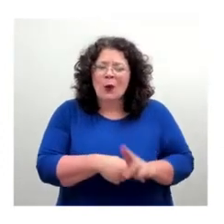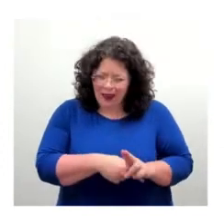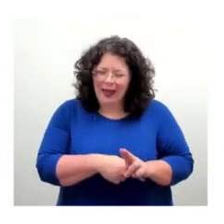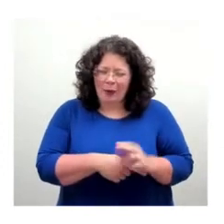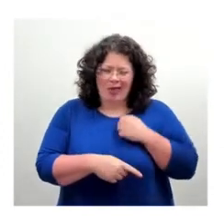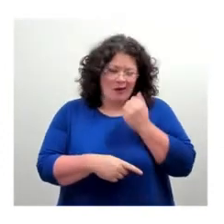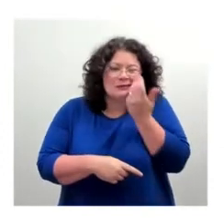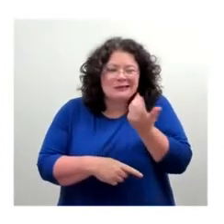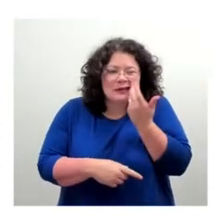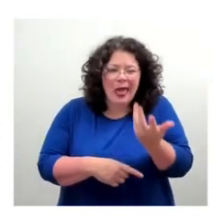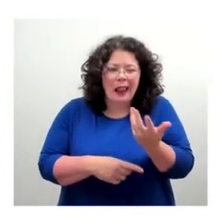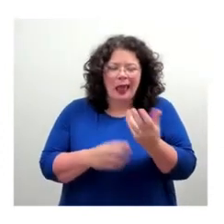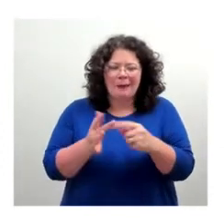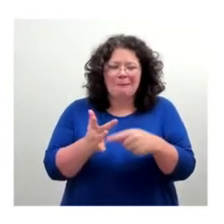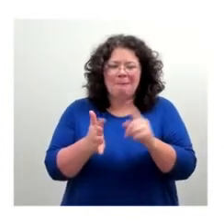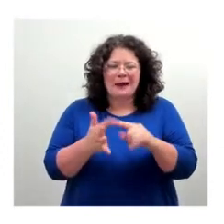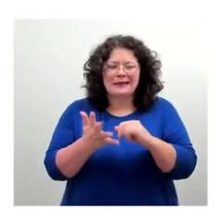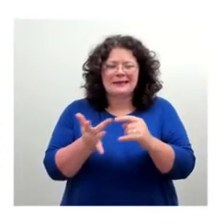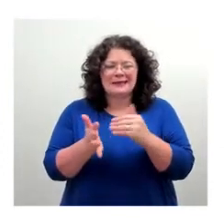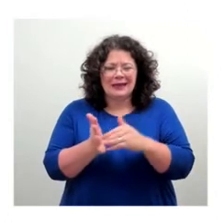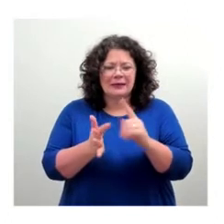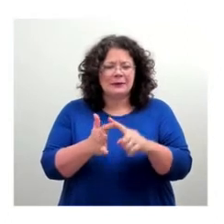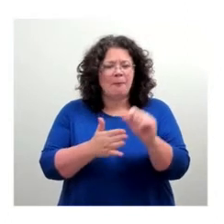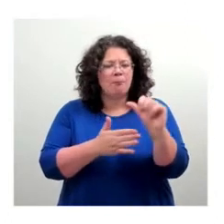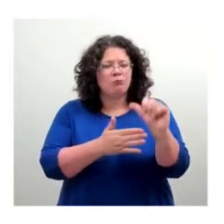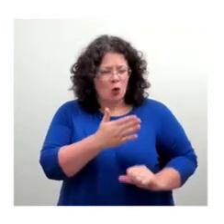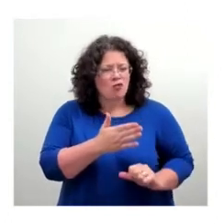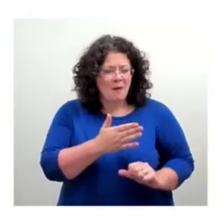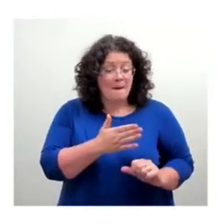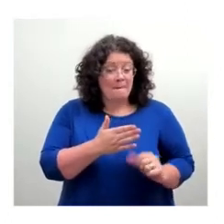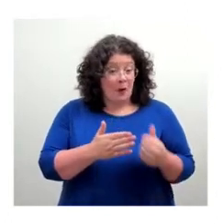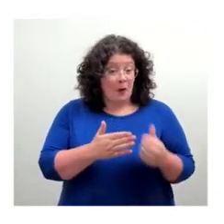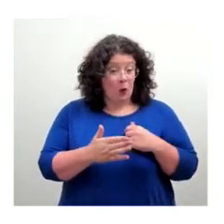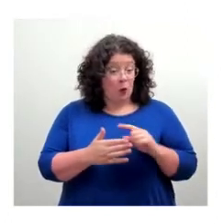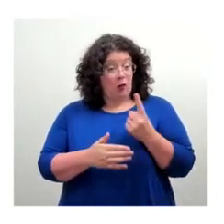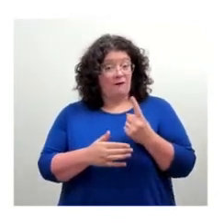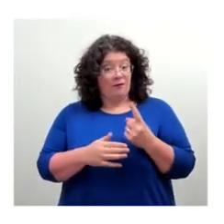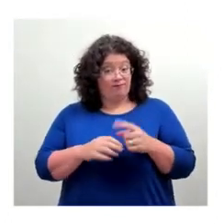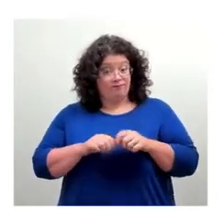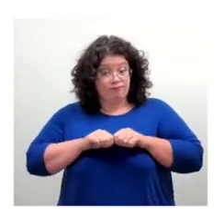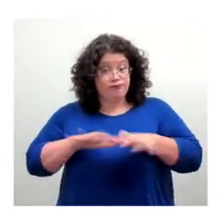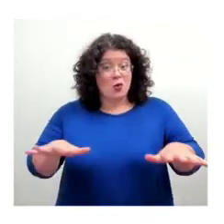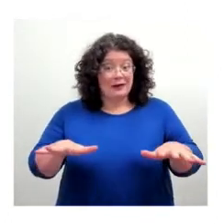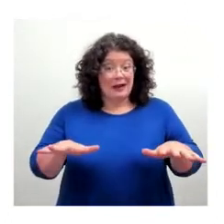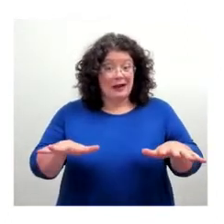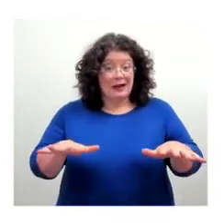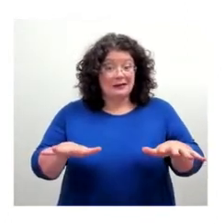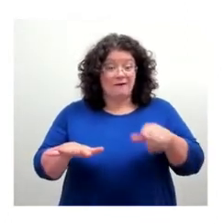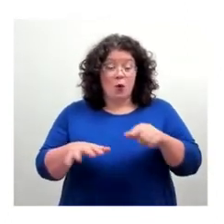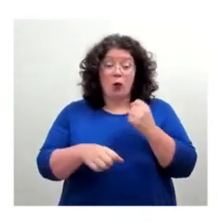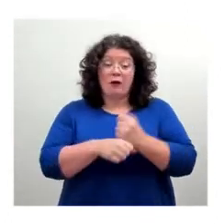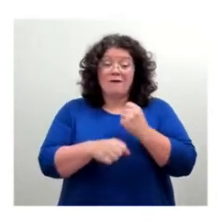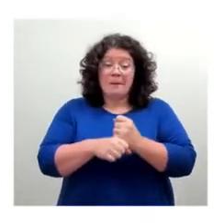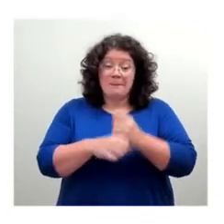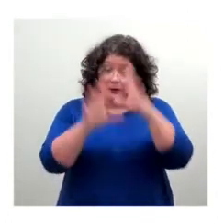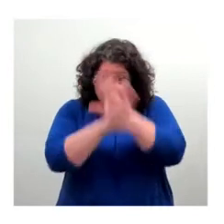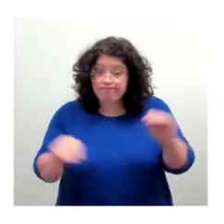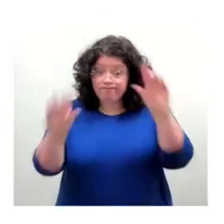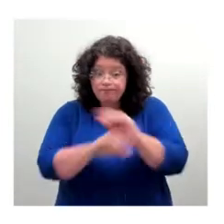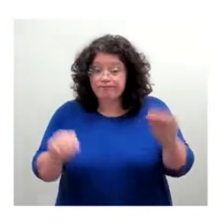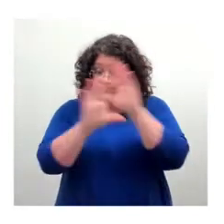And then also side to that, we had, there was a big push to create a sort of compelling offer to the audiences whilst they were staying at